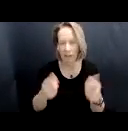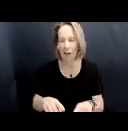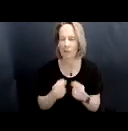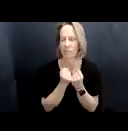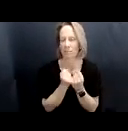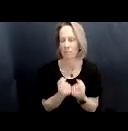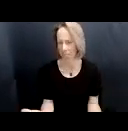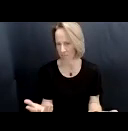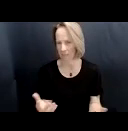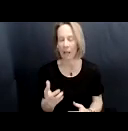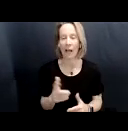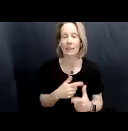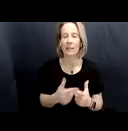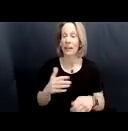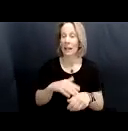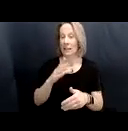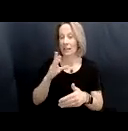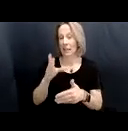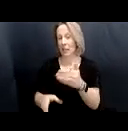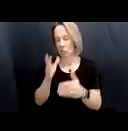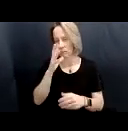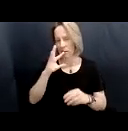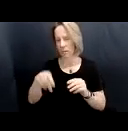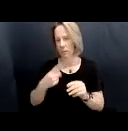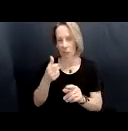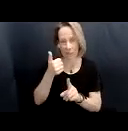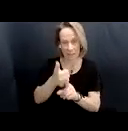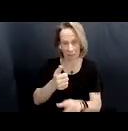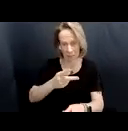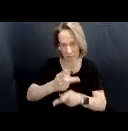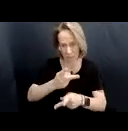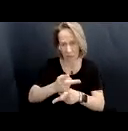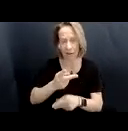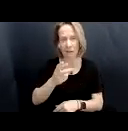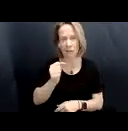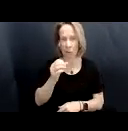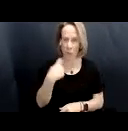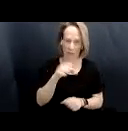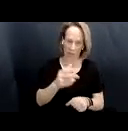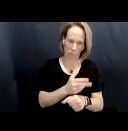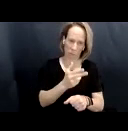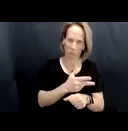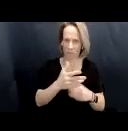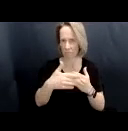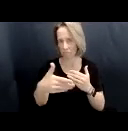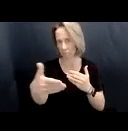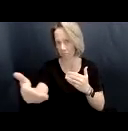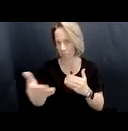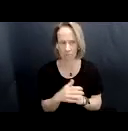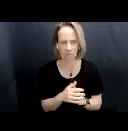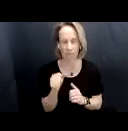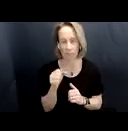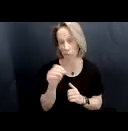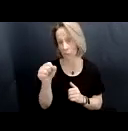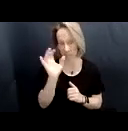with an activity on self-care for us to kind of use for our future selves. And so, yeah, those are the